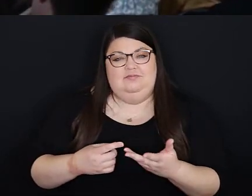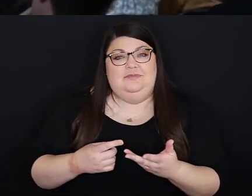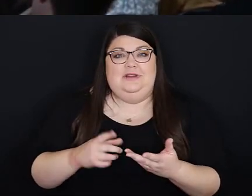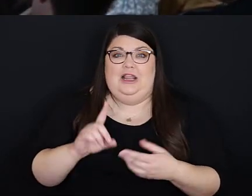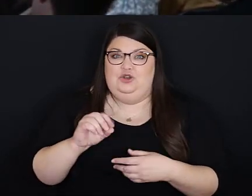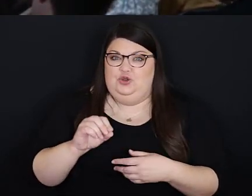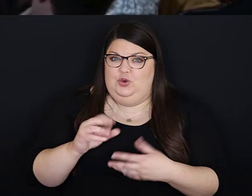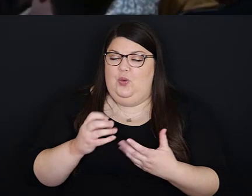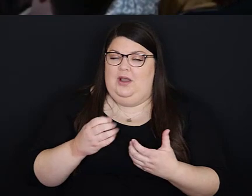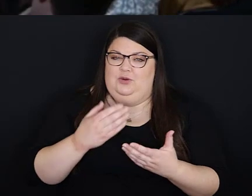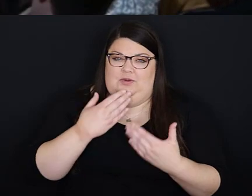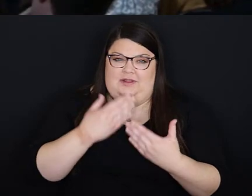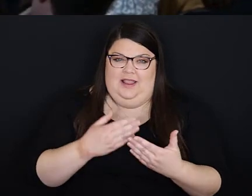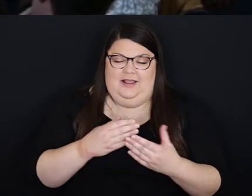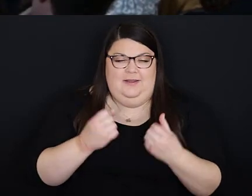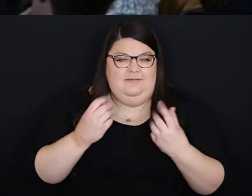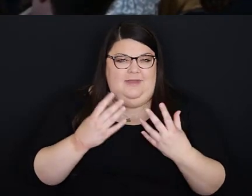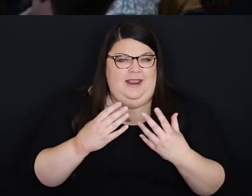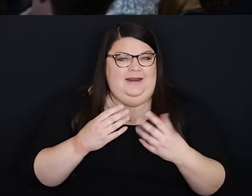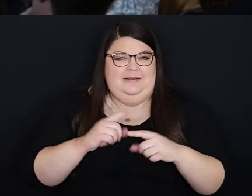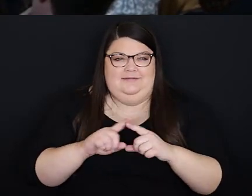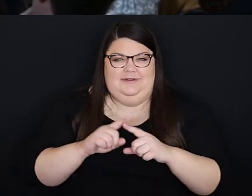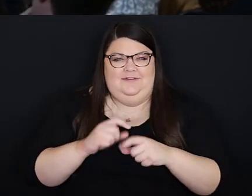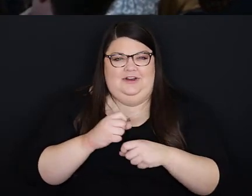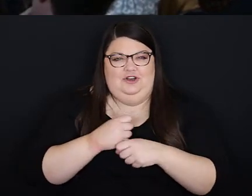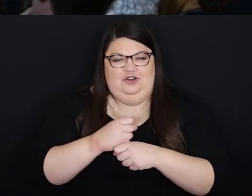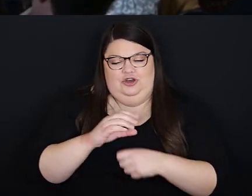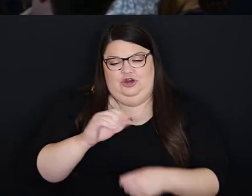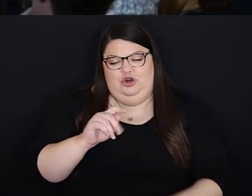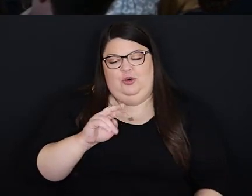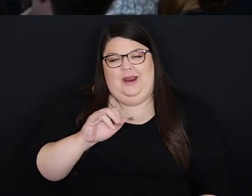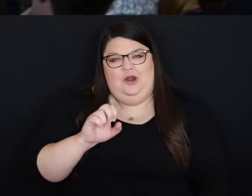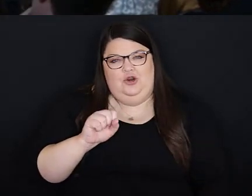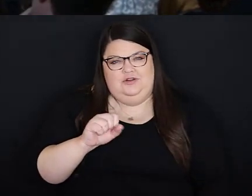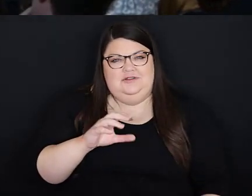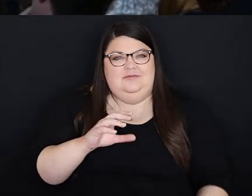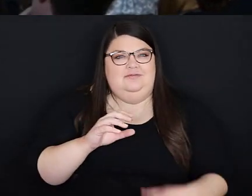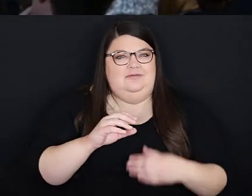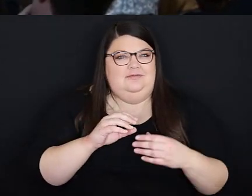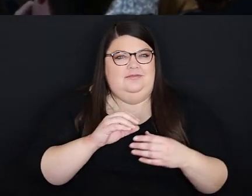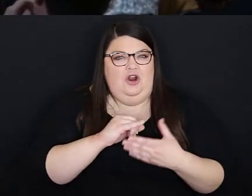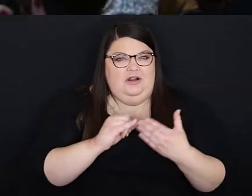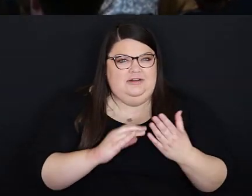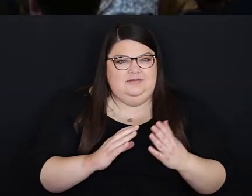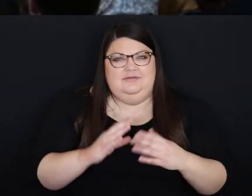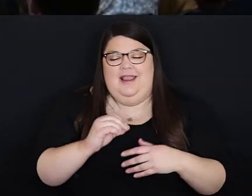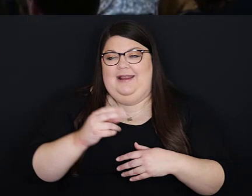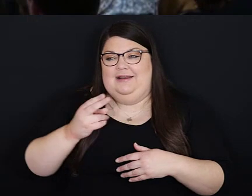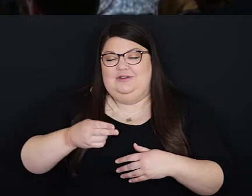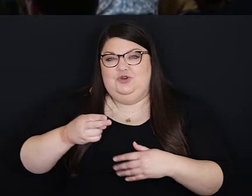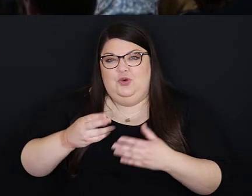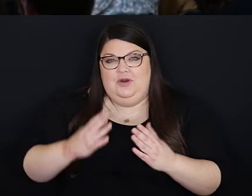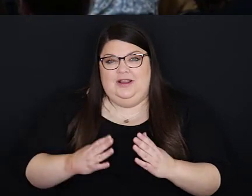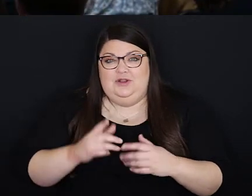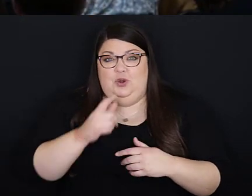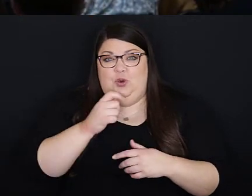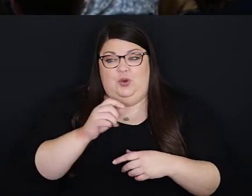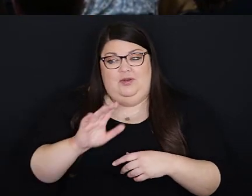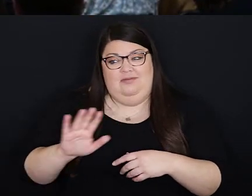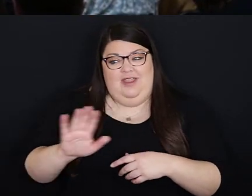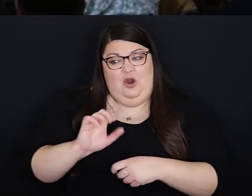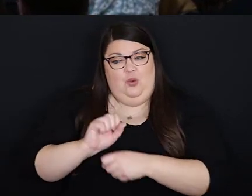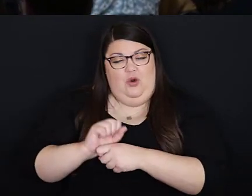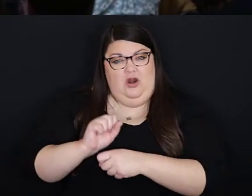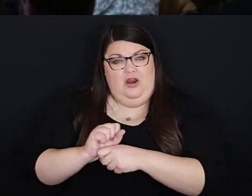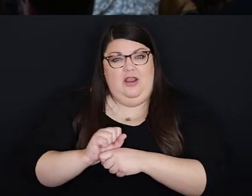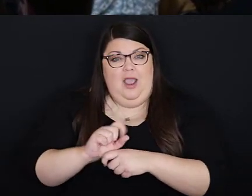I do want to thank the many curators, art historians, and writers whose work on and about Barbara since the